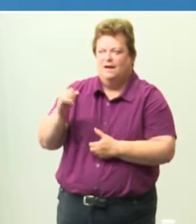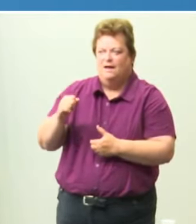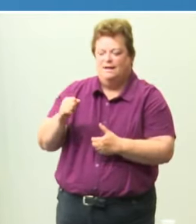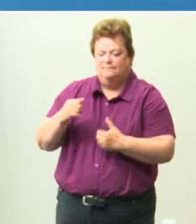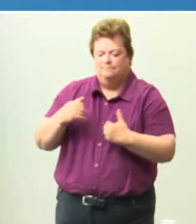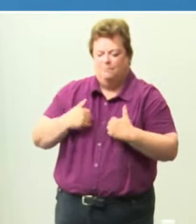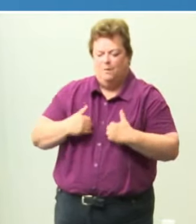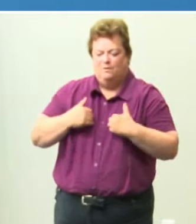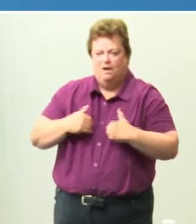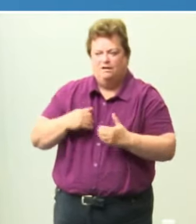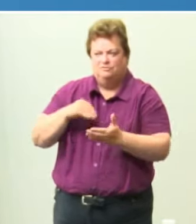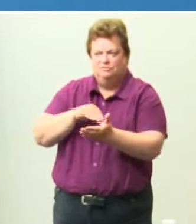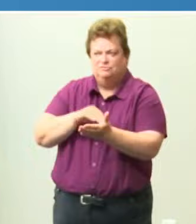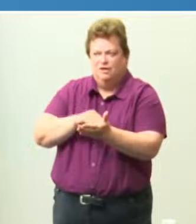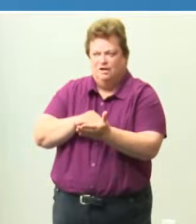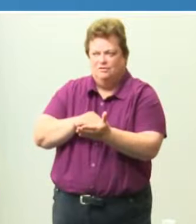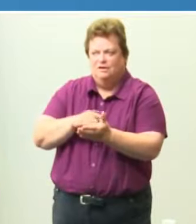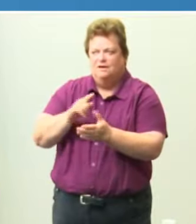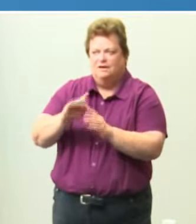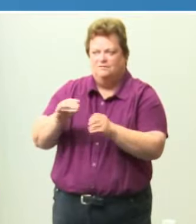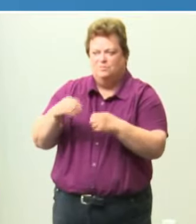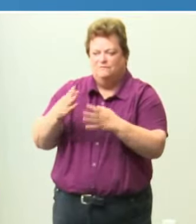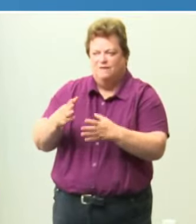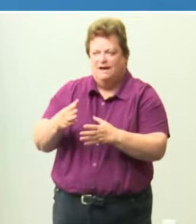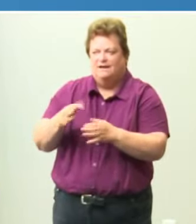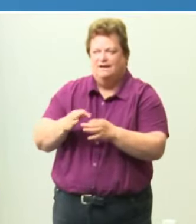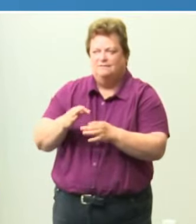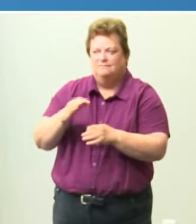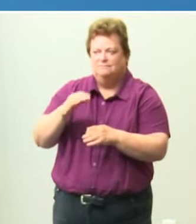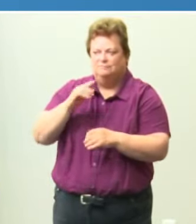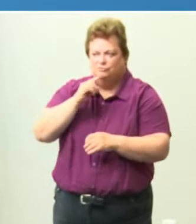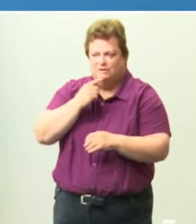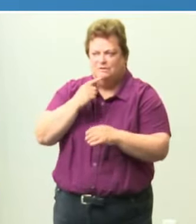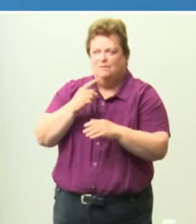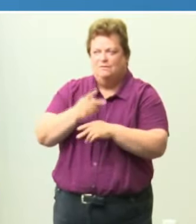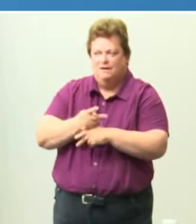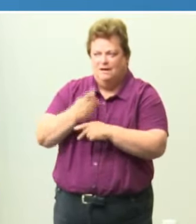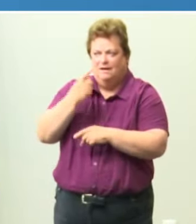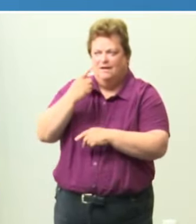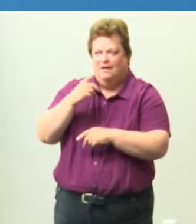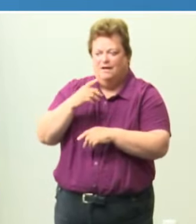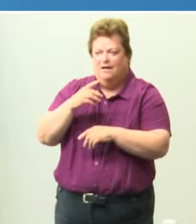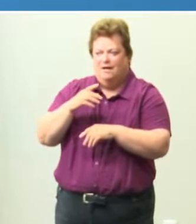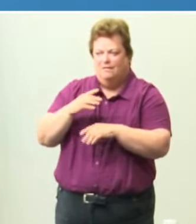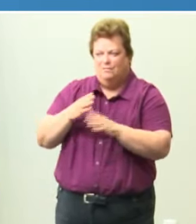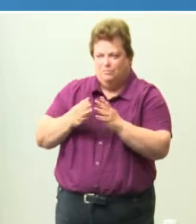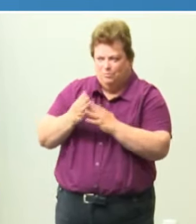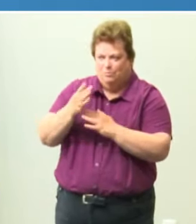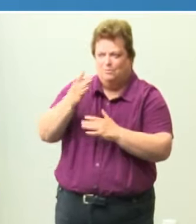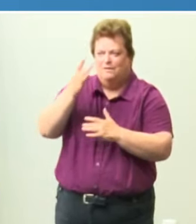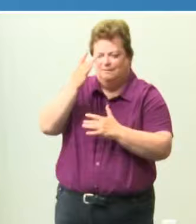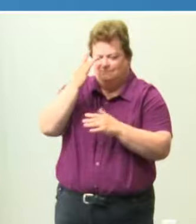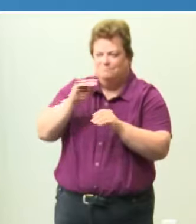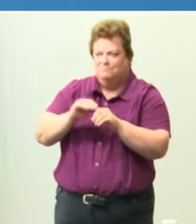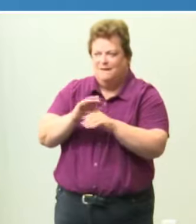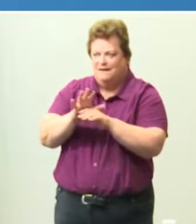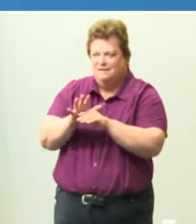us before. He is providing critical care on the front lines through the pandemic. He'll provide